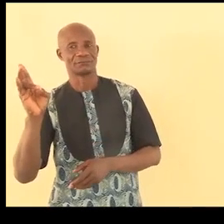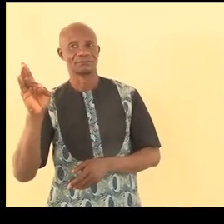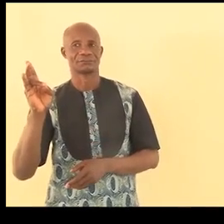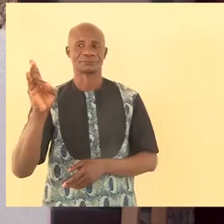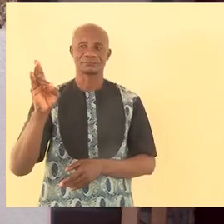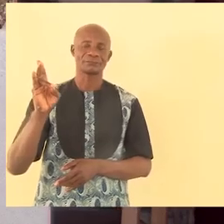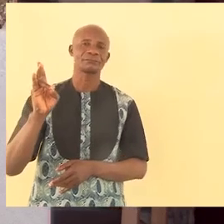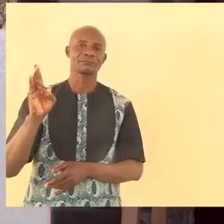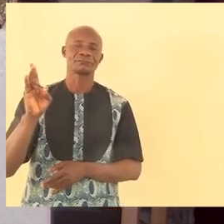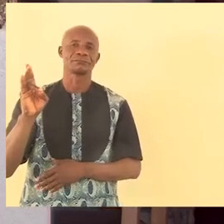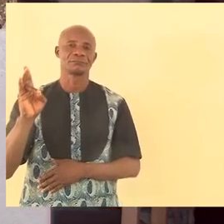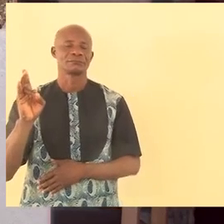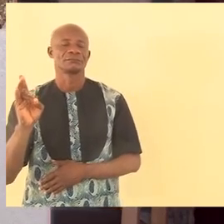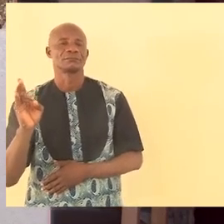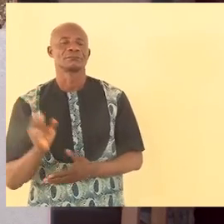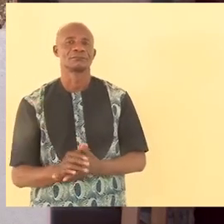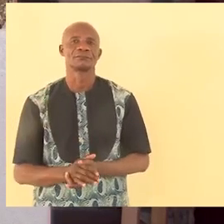7.